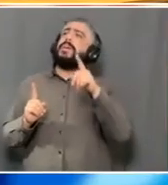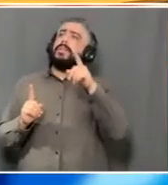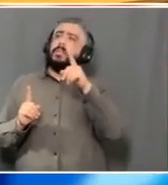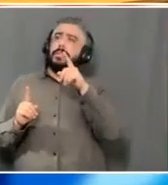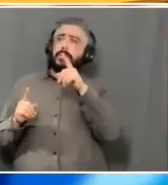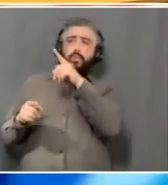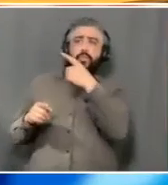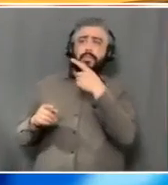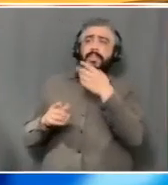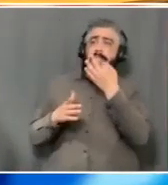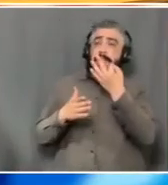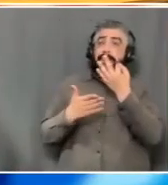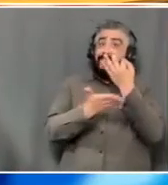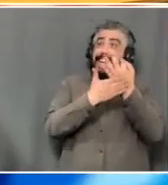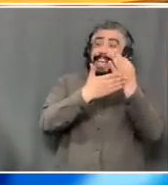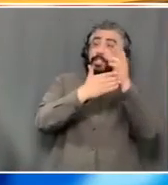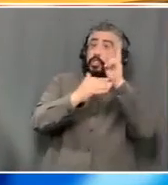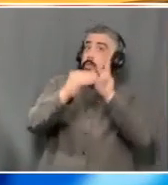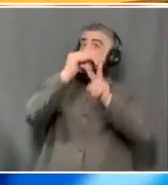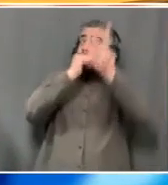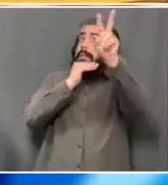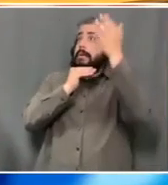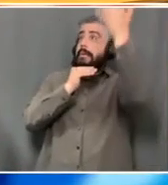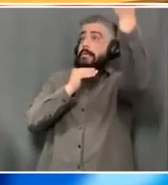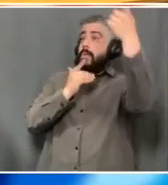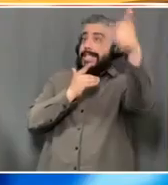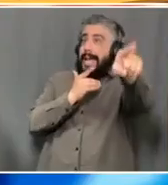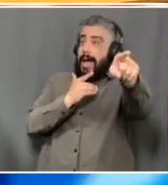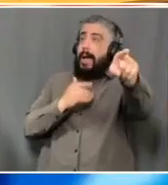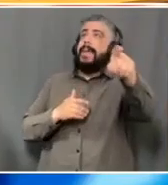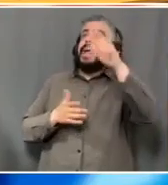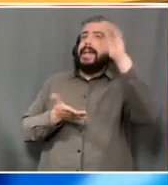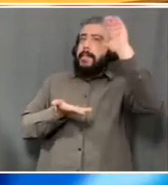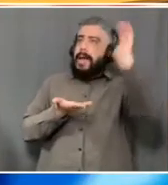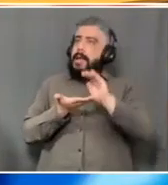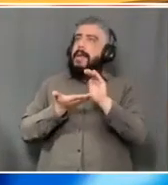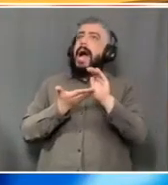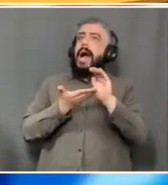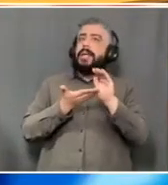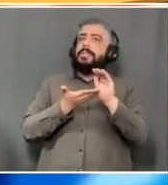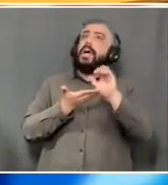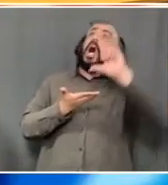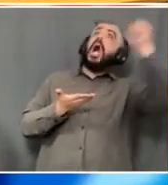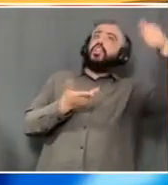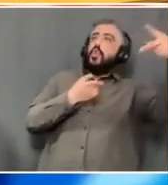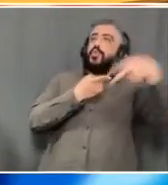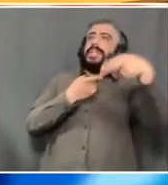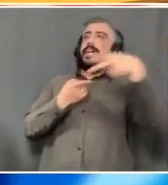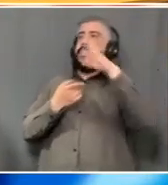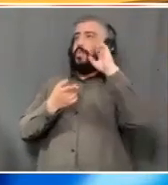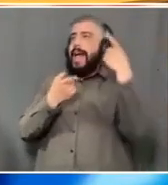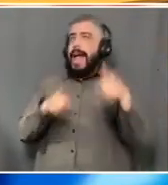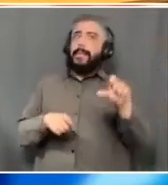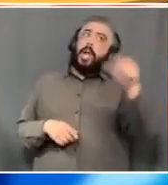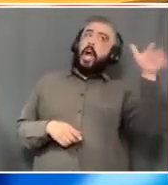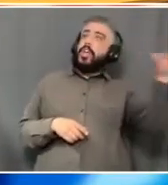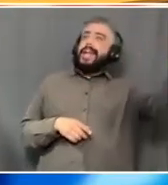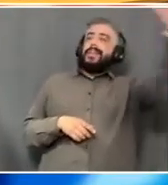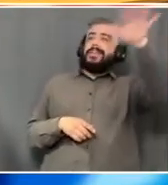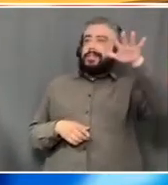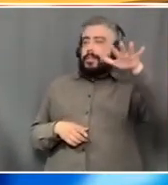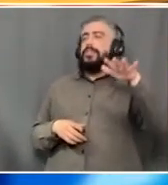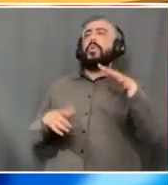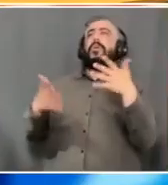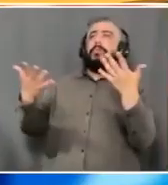outlook and to minimize the amount of reductions that otherwise would need to happen elsewhere. And so the answer to your question is yes, very